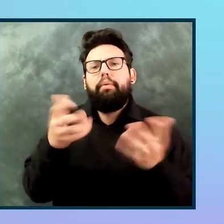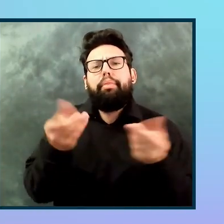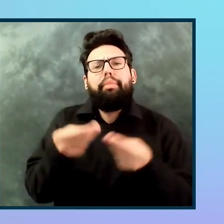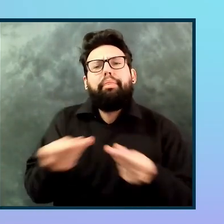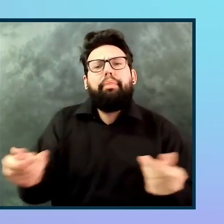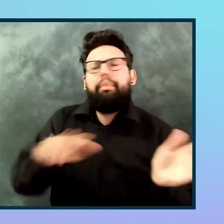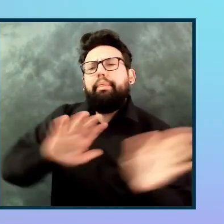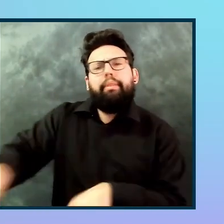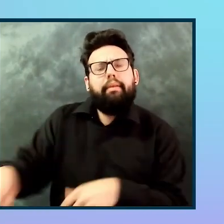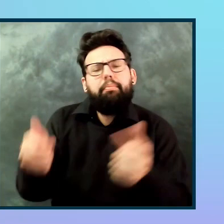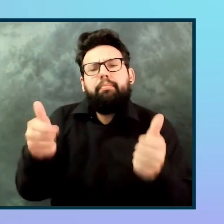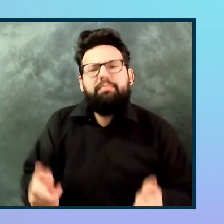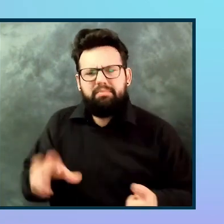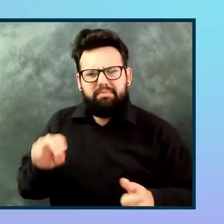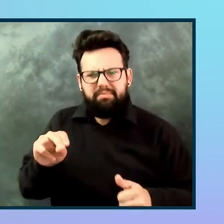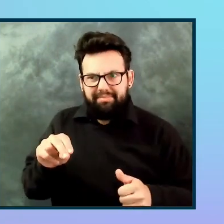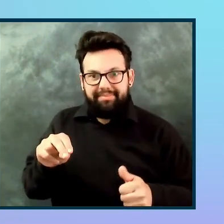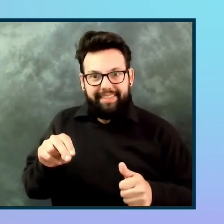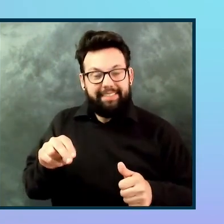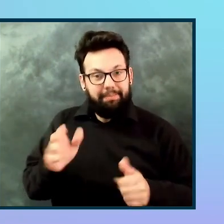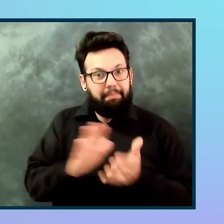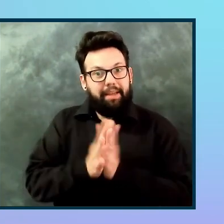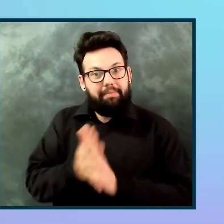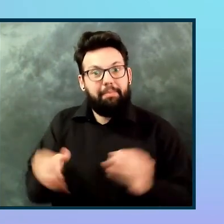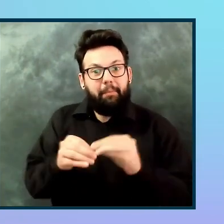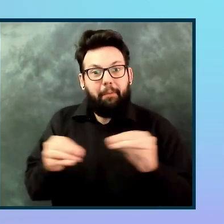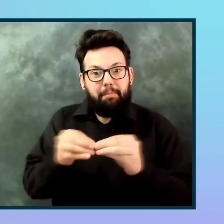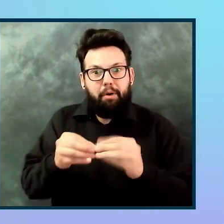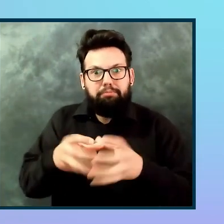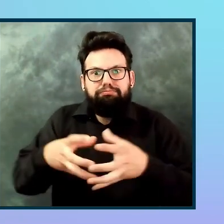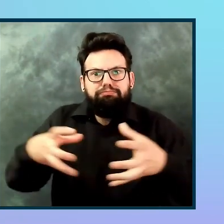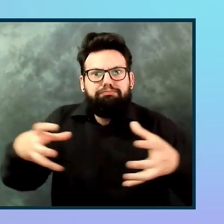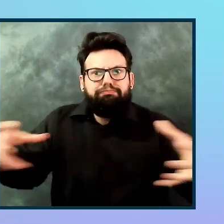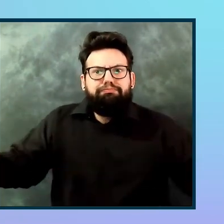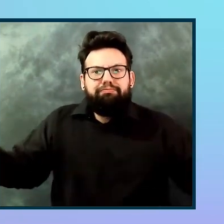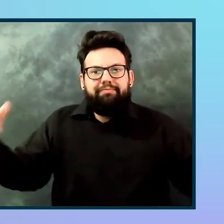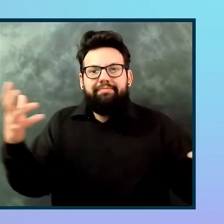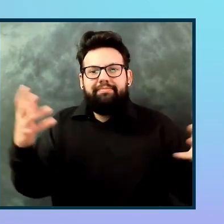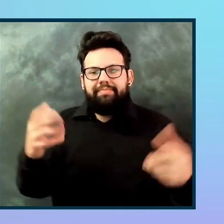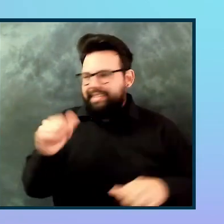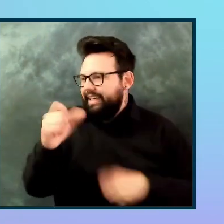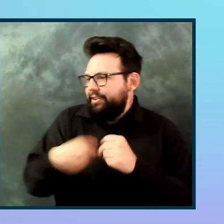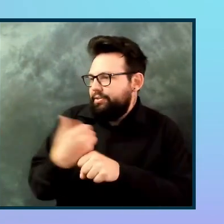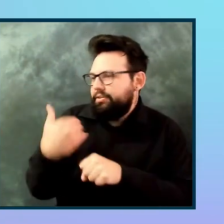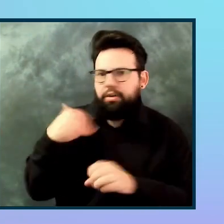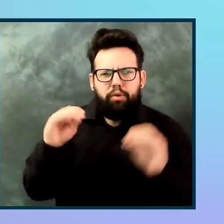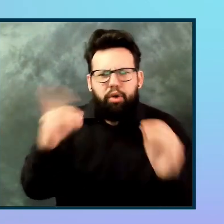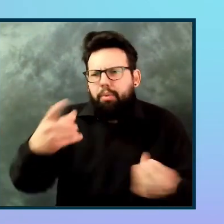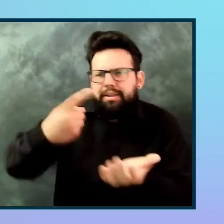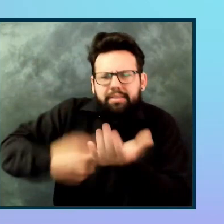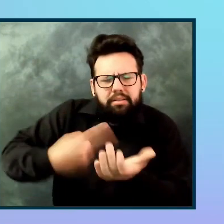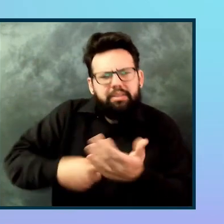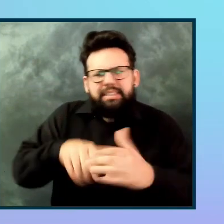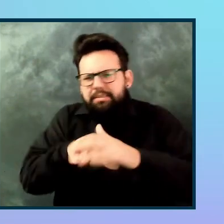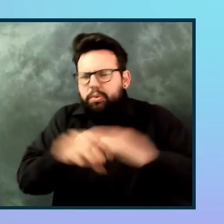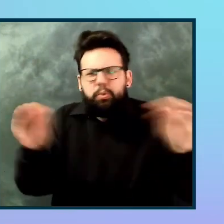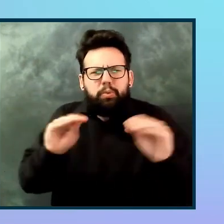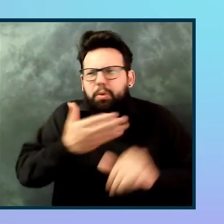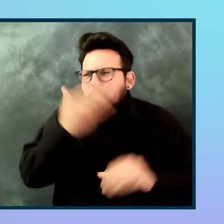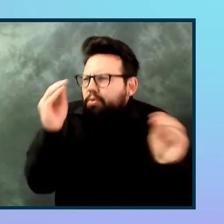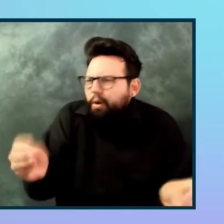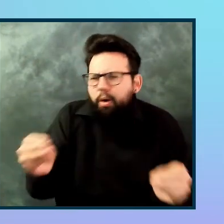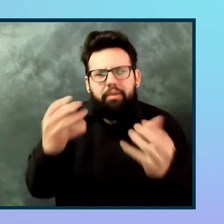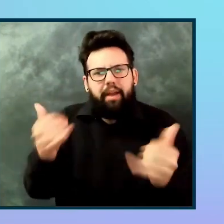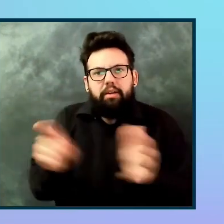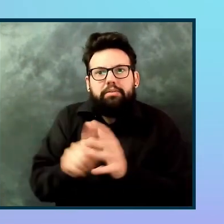And yeah, so we've seen it over the last 10 years, nobody was talking about it, and now everybody's talking about it, and I don't